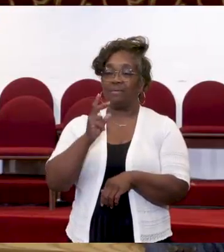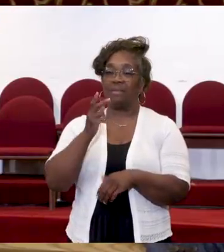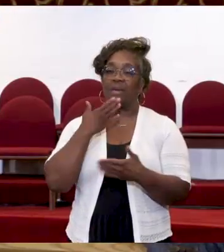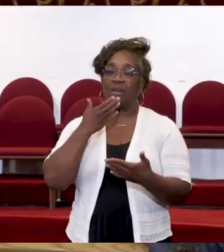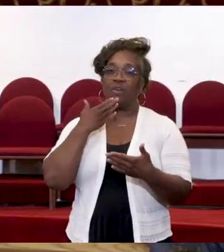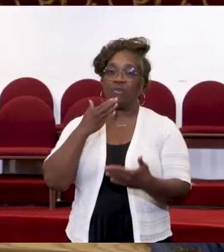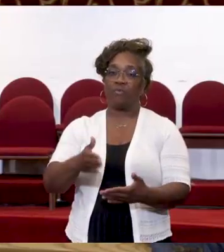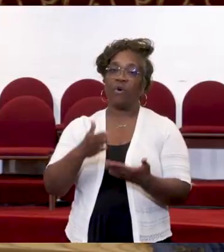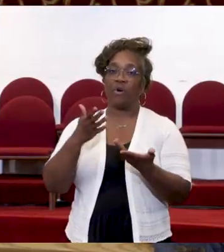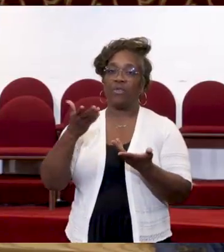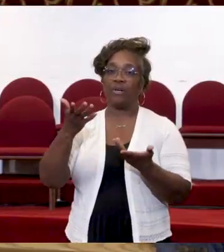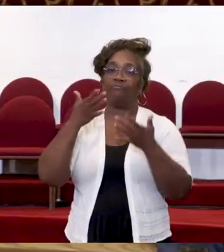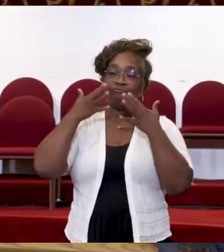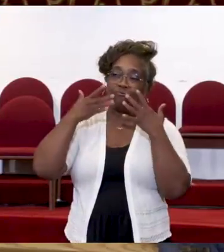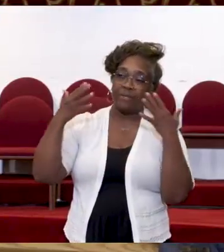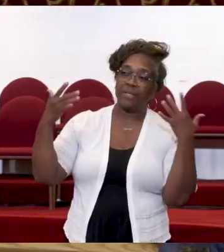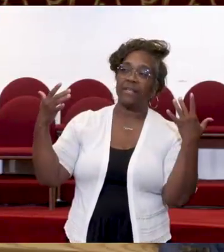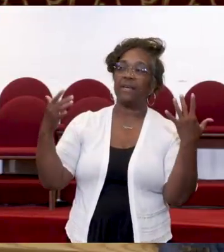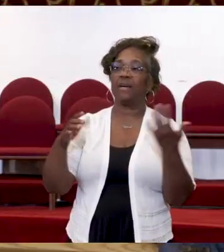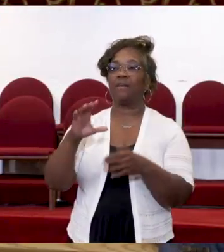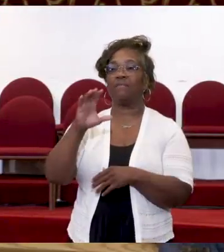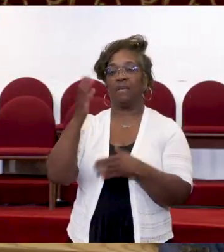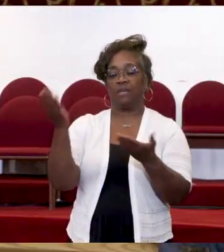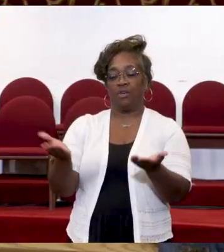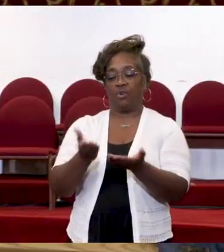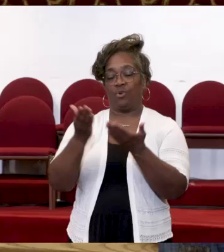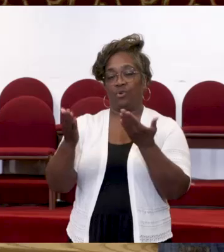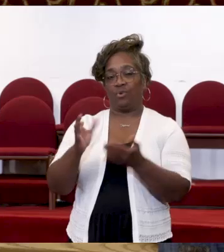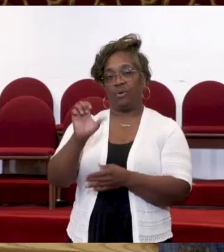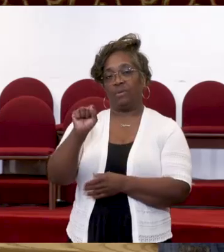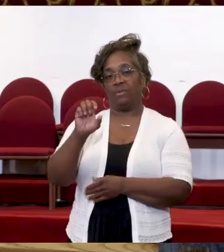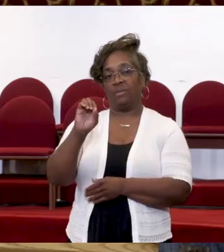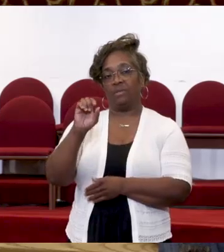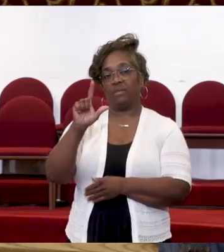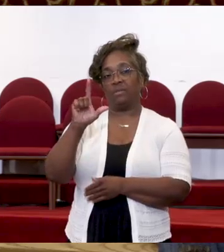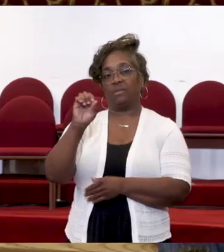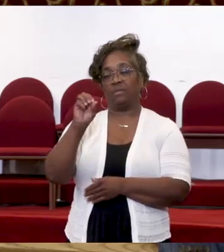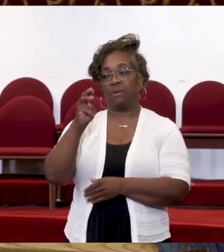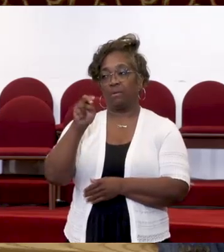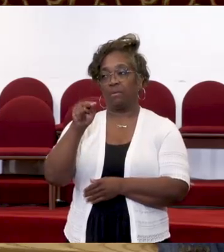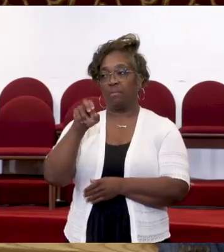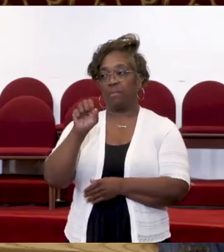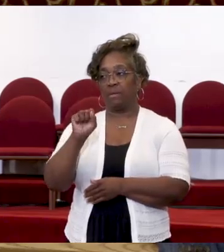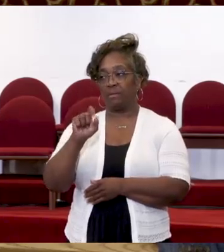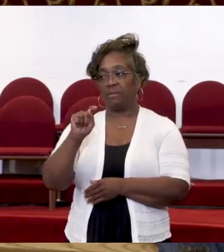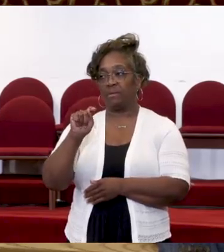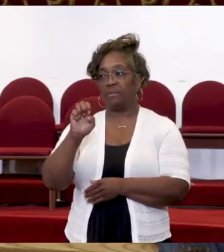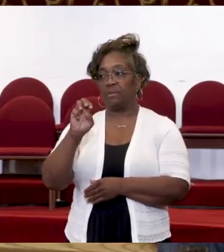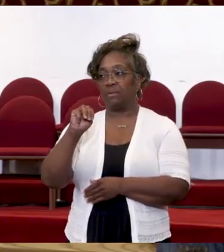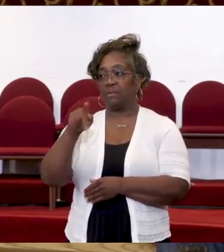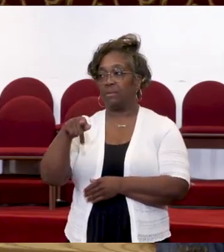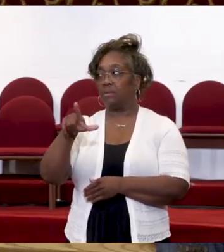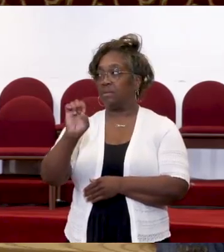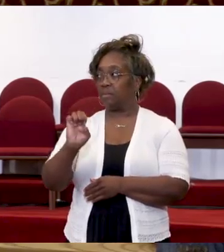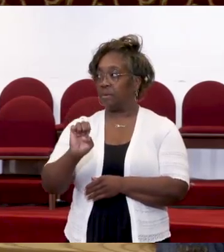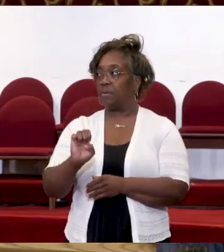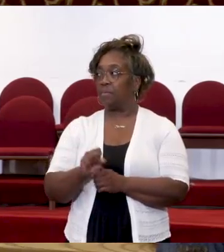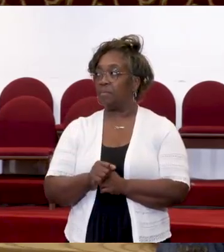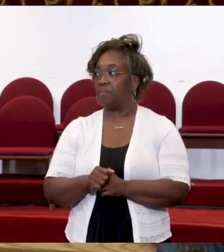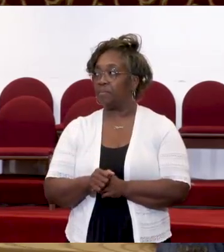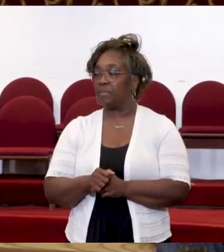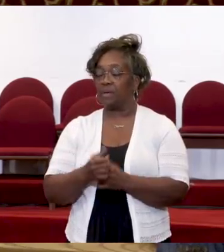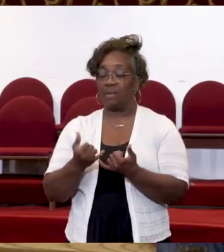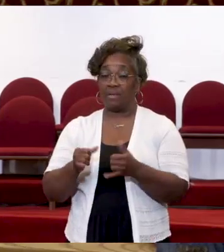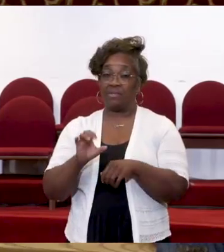Solomon's Temple for welcoming us here today? And so since we're in a church, I'm also going to bring